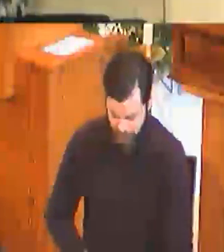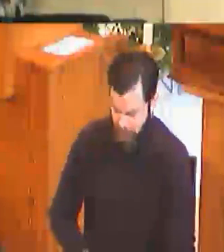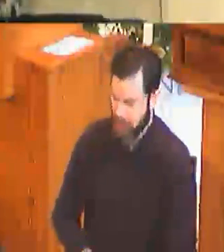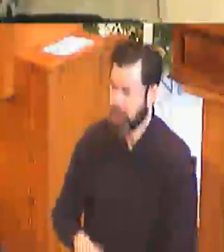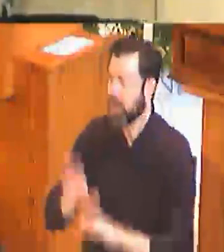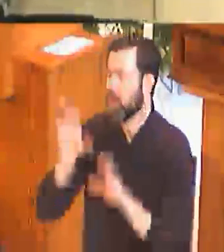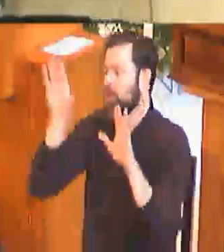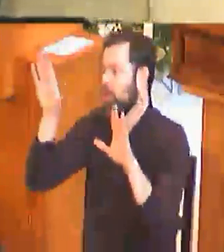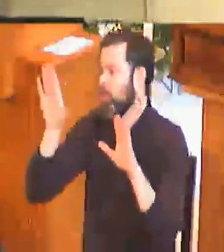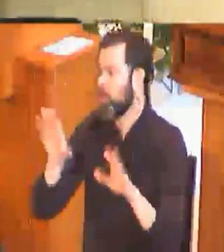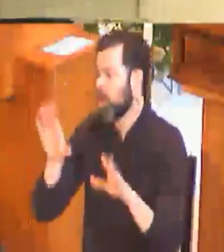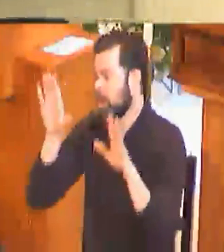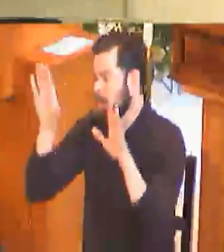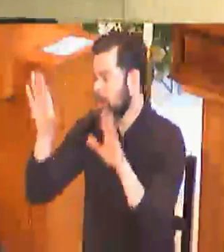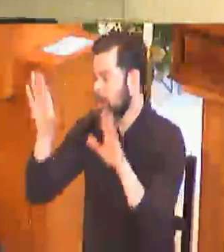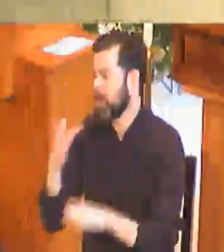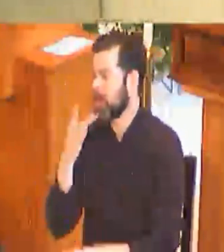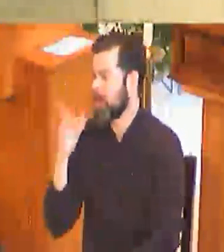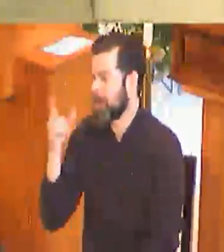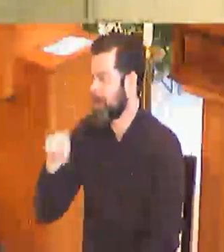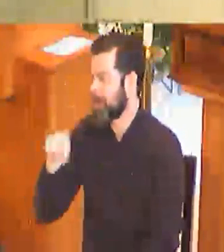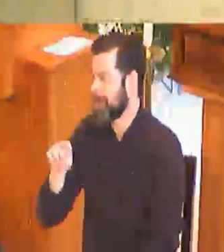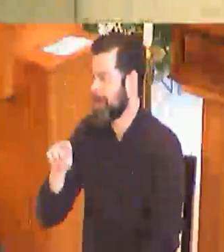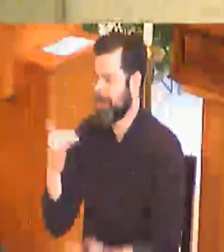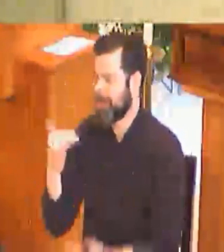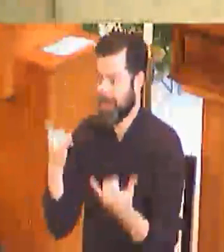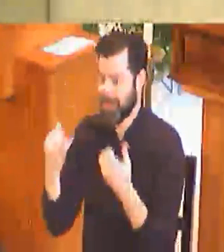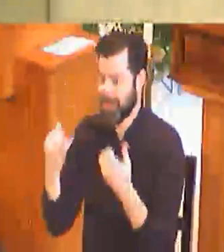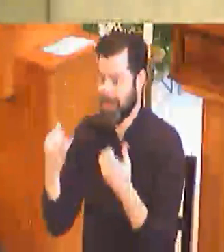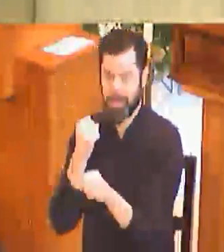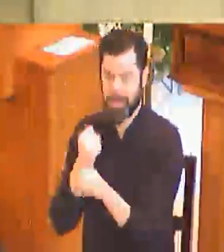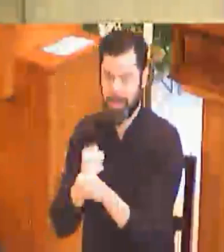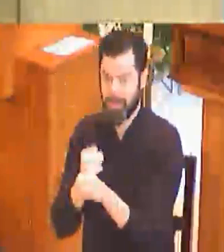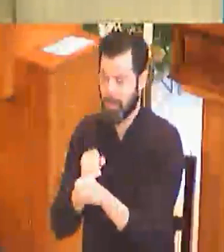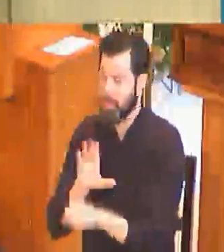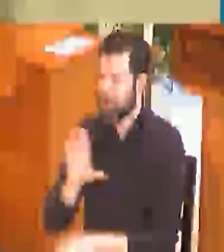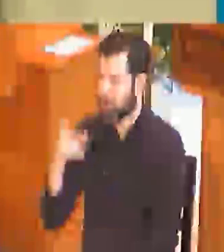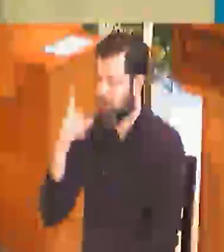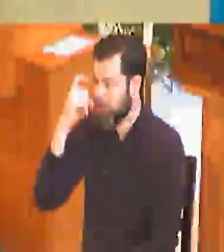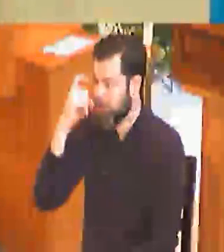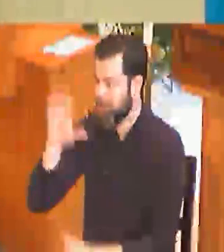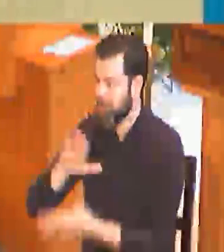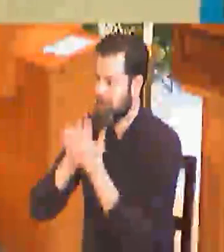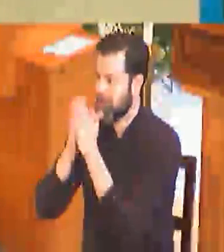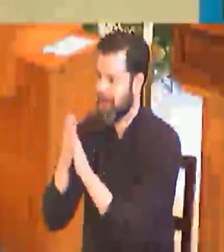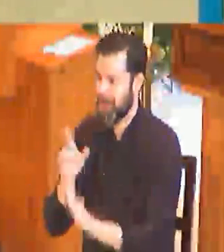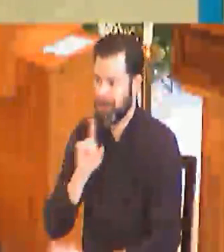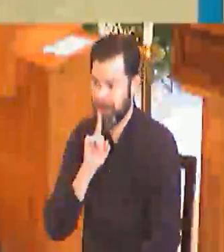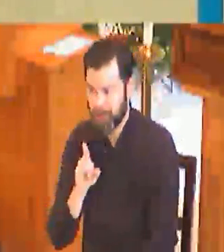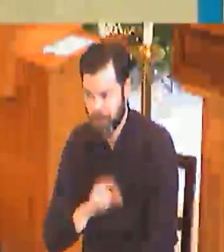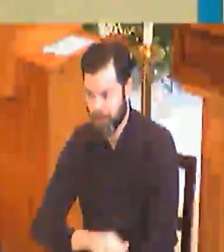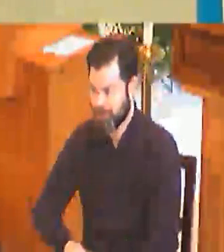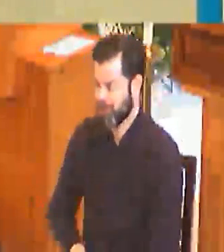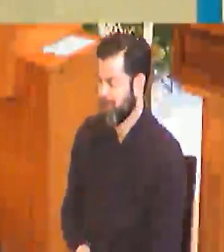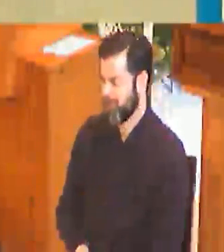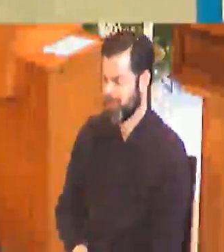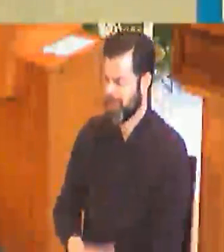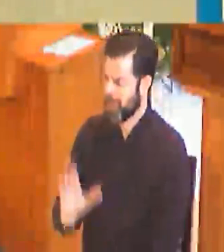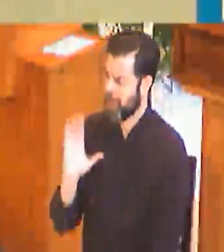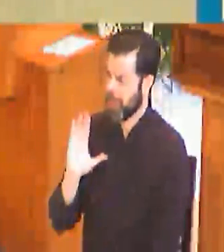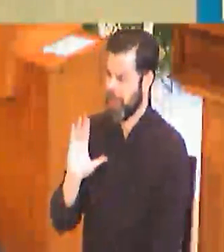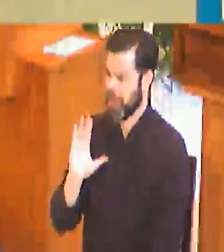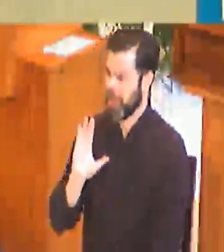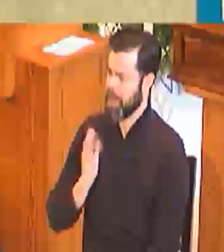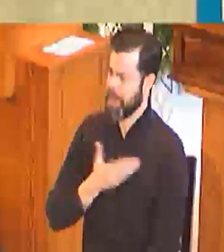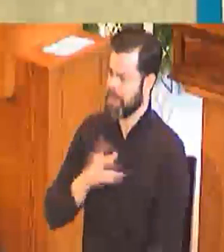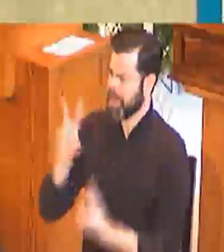Wonderful, wonderful, fortunate you. This is the year that your dreams come true. That's our theme. That has